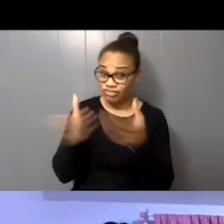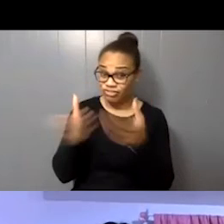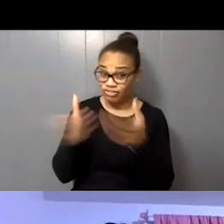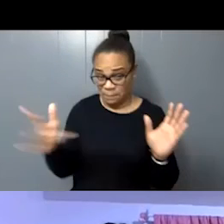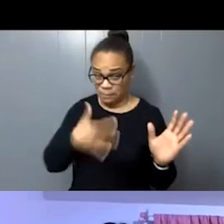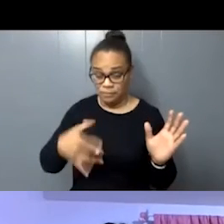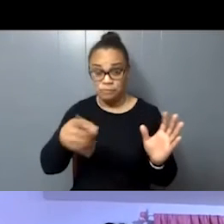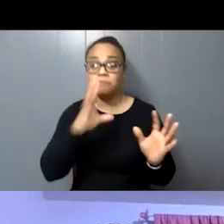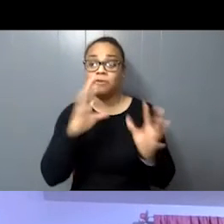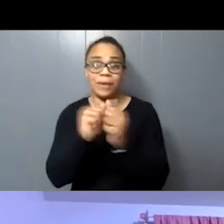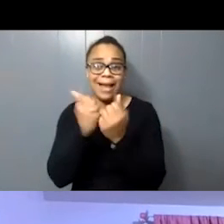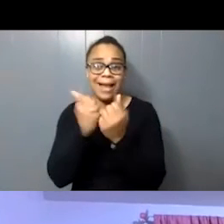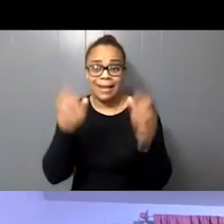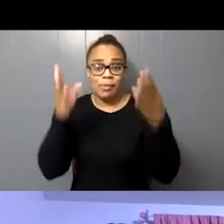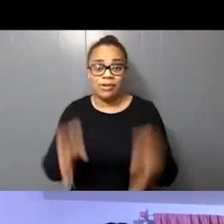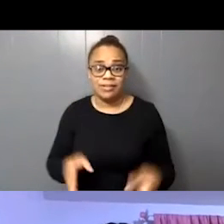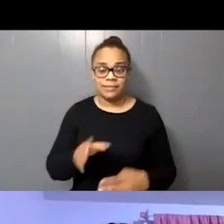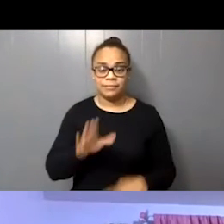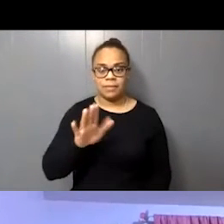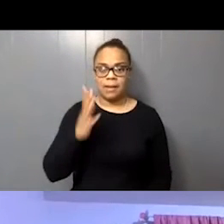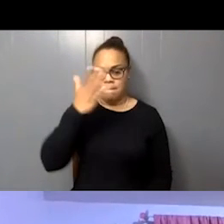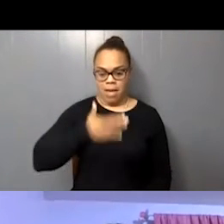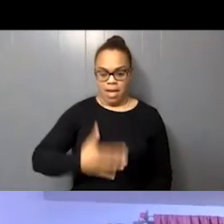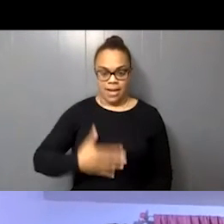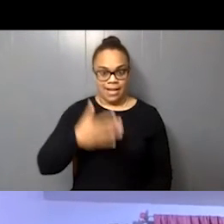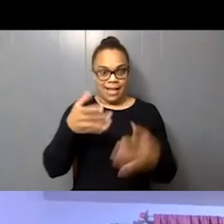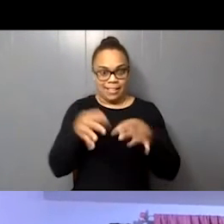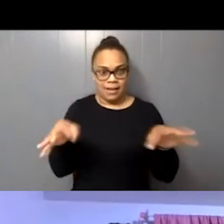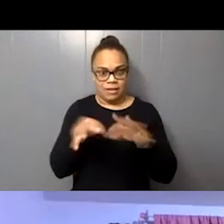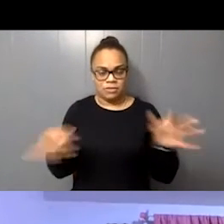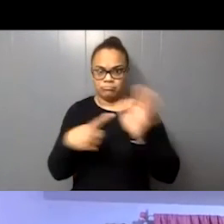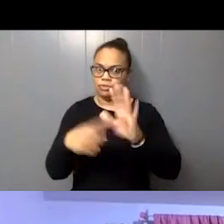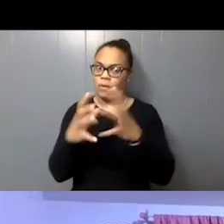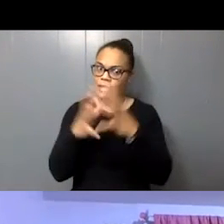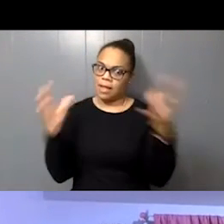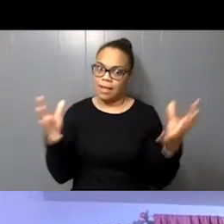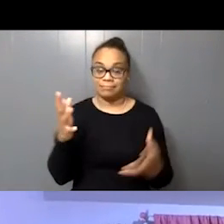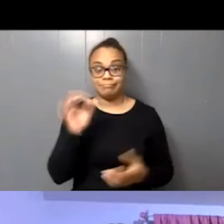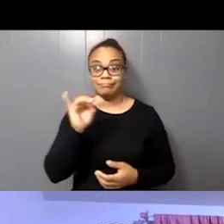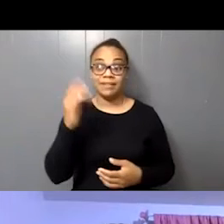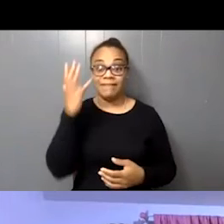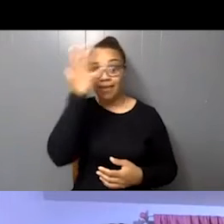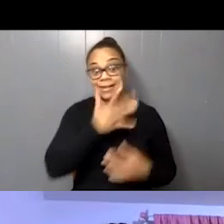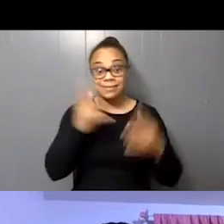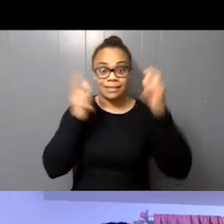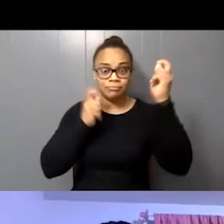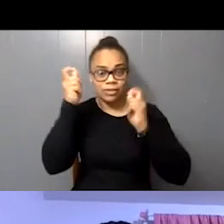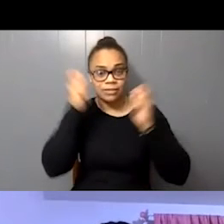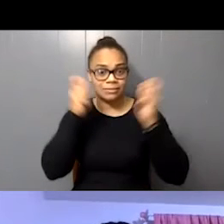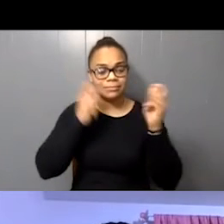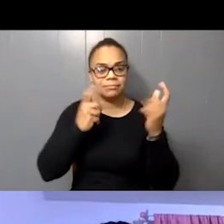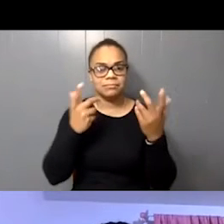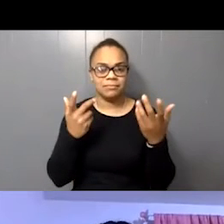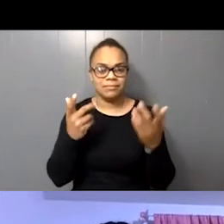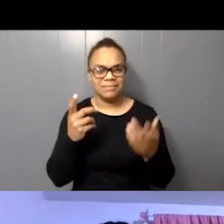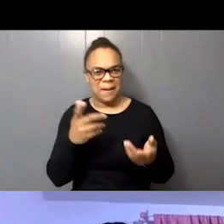lot. Like the faces you make says a lot. I've always been told that like your face can speak